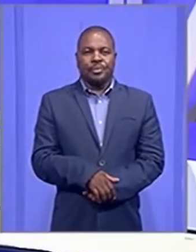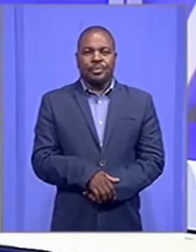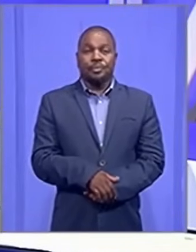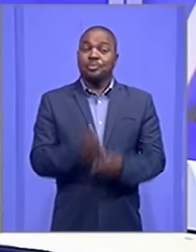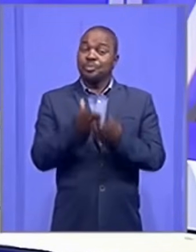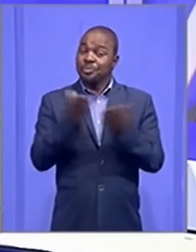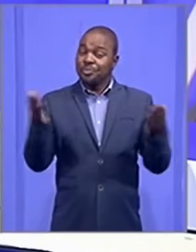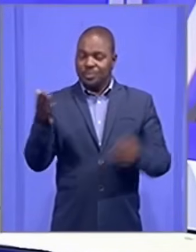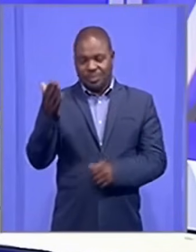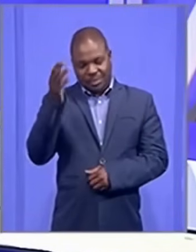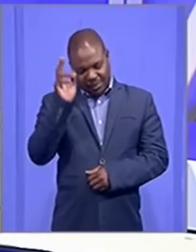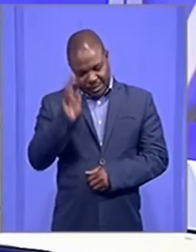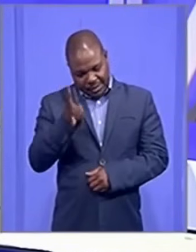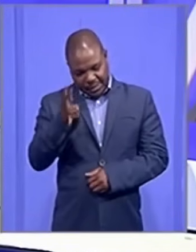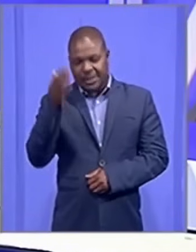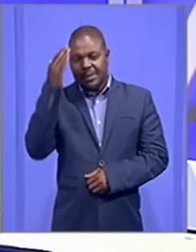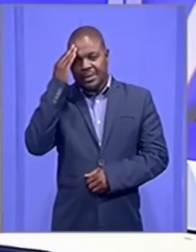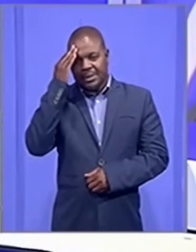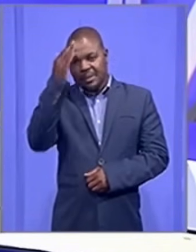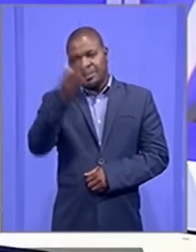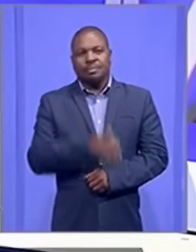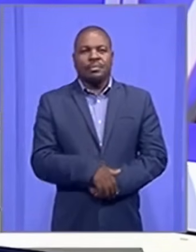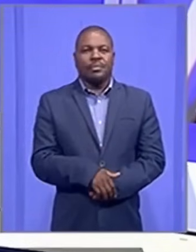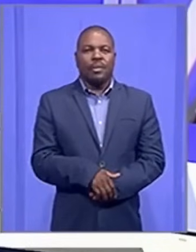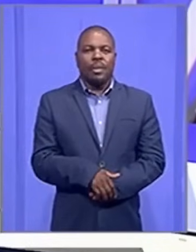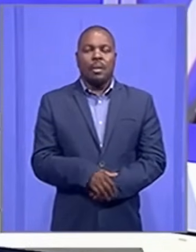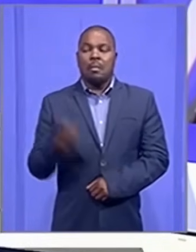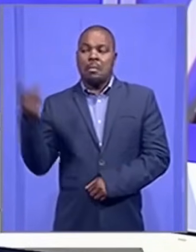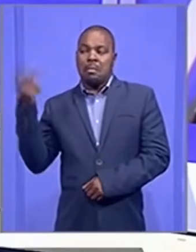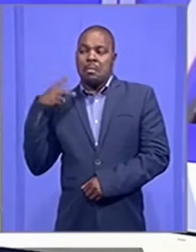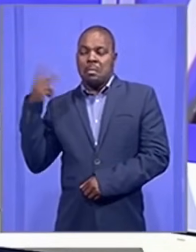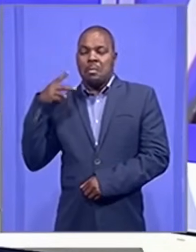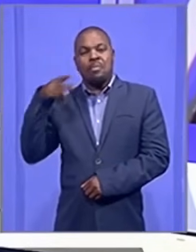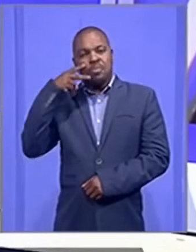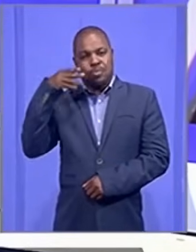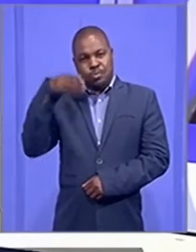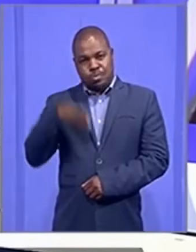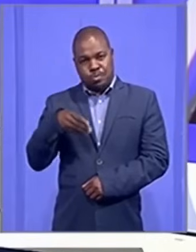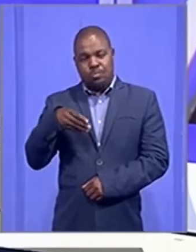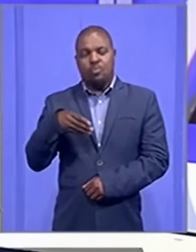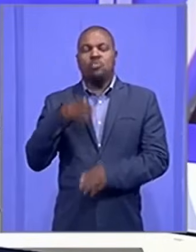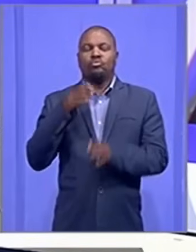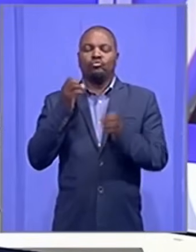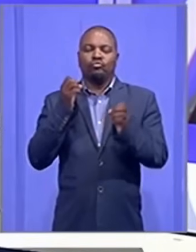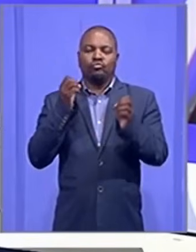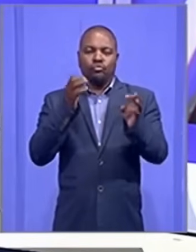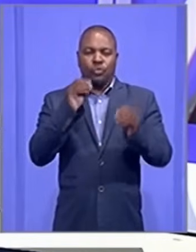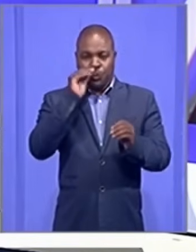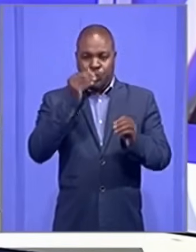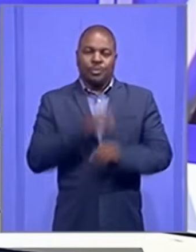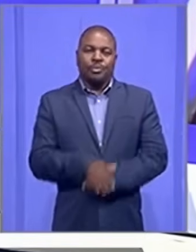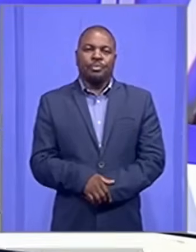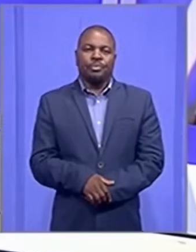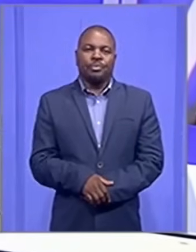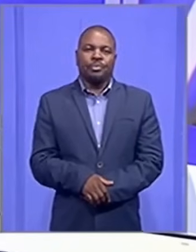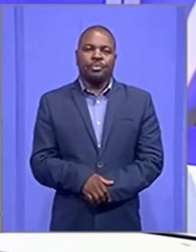Batho bešo madume ga a fele thobela ke lesolela madireng a letšatši le mošomi mmogo Augustine